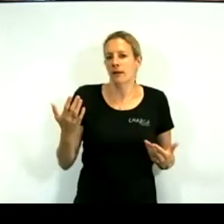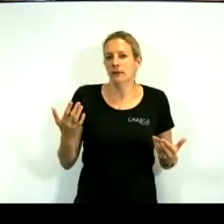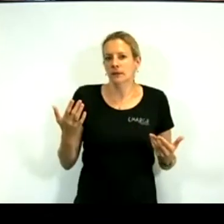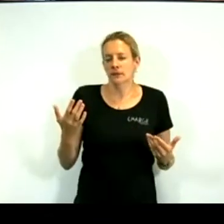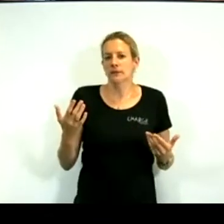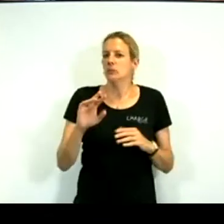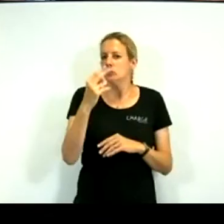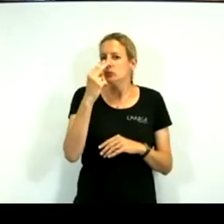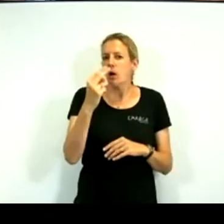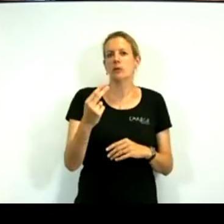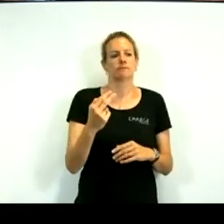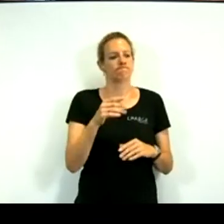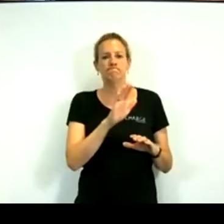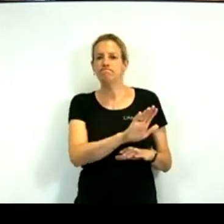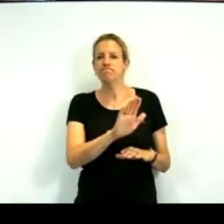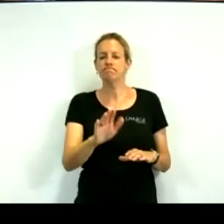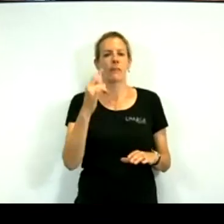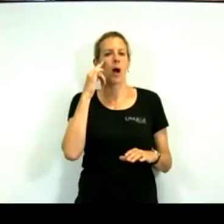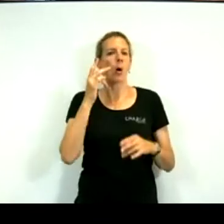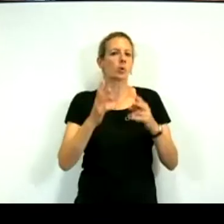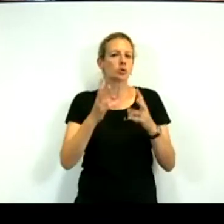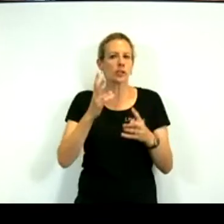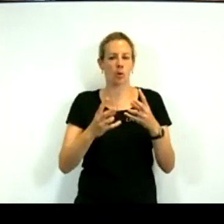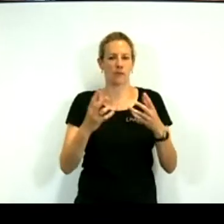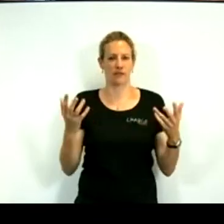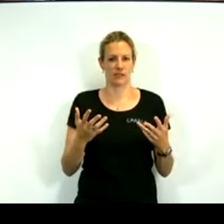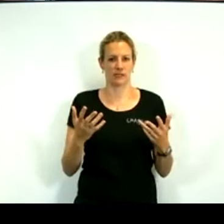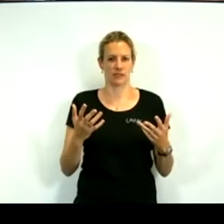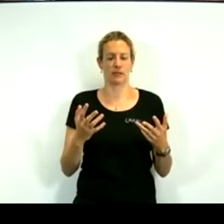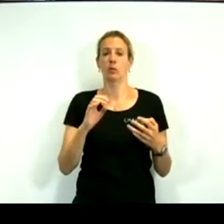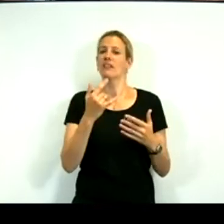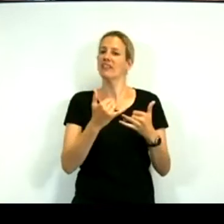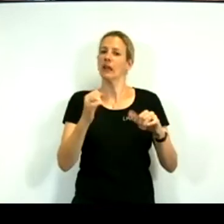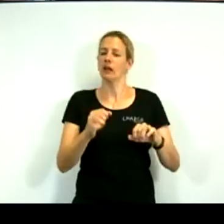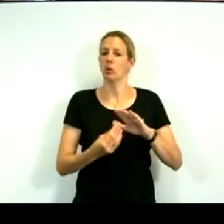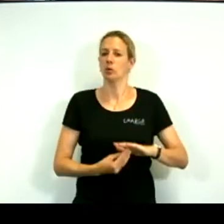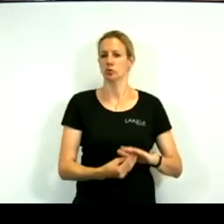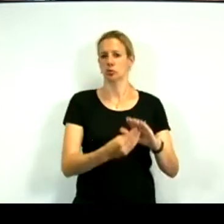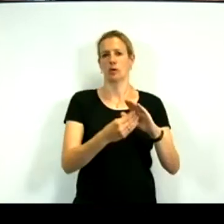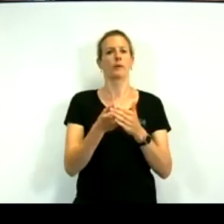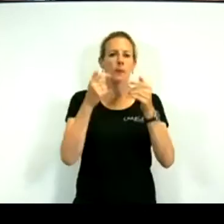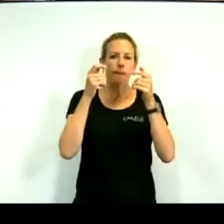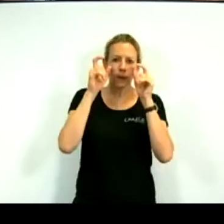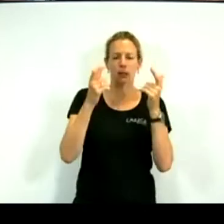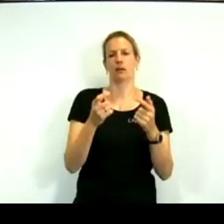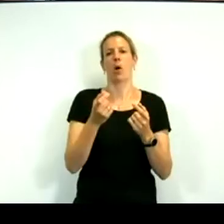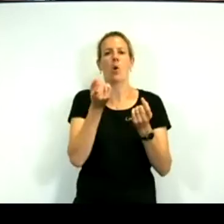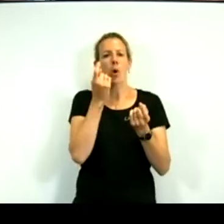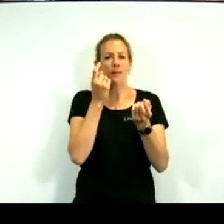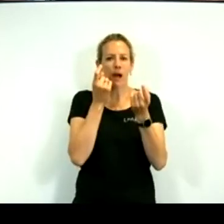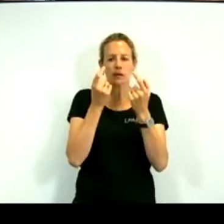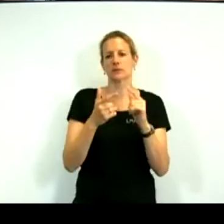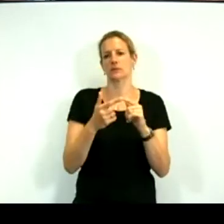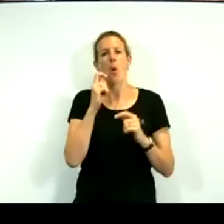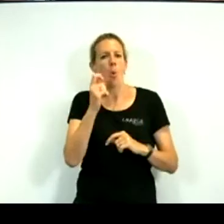functioning, like glasses, contact lenses, magnifying glasses, and so on. But